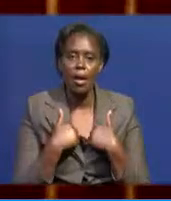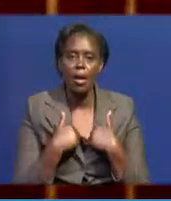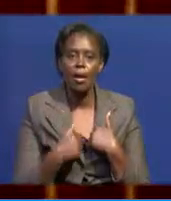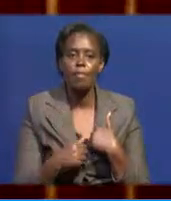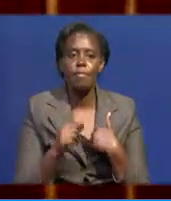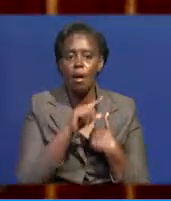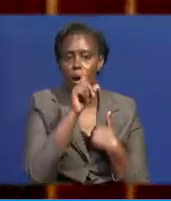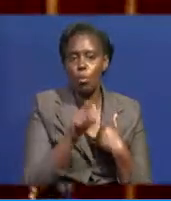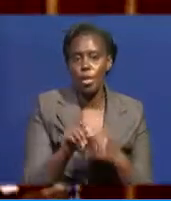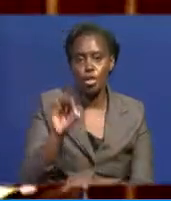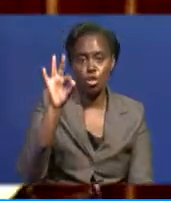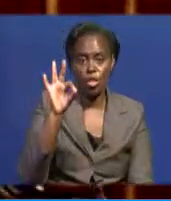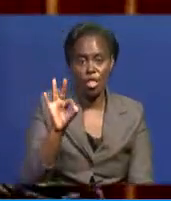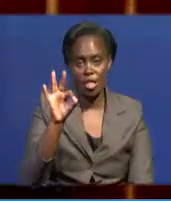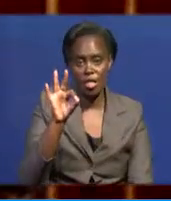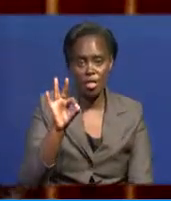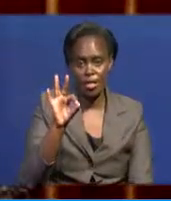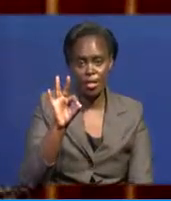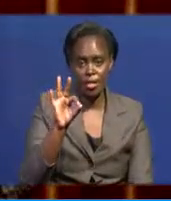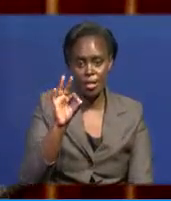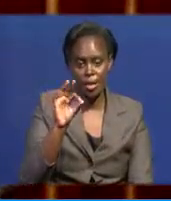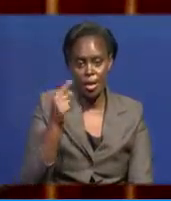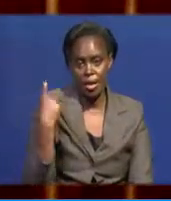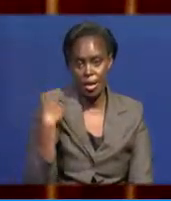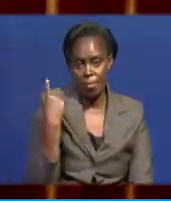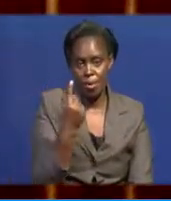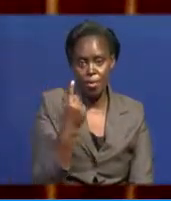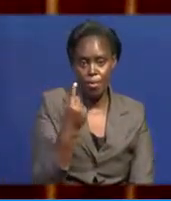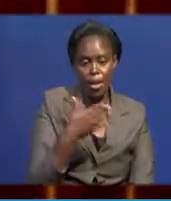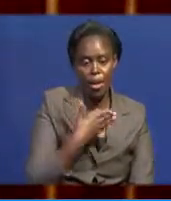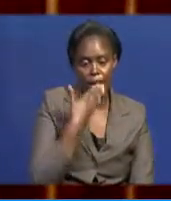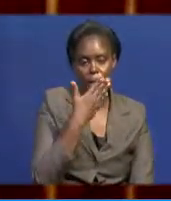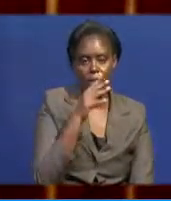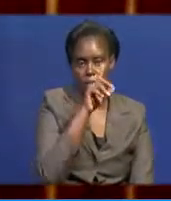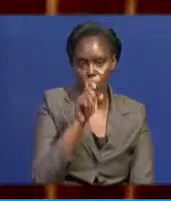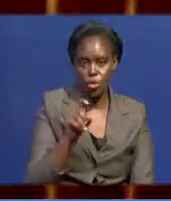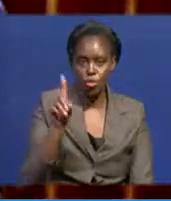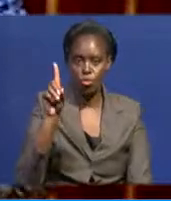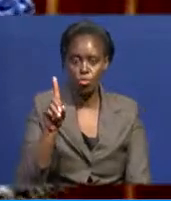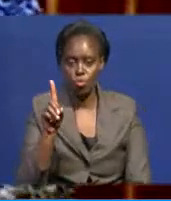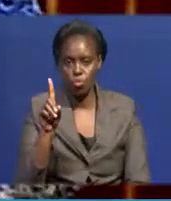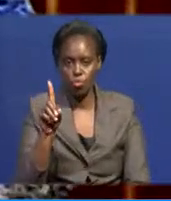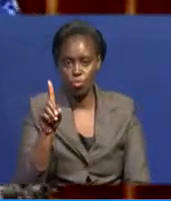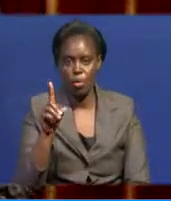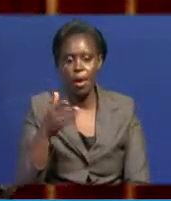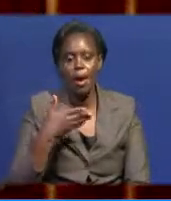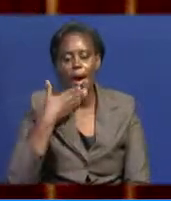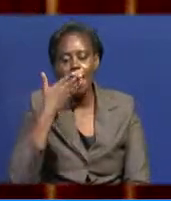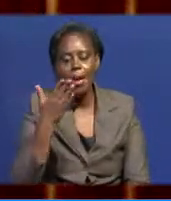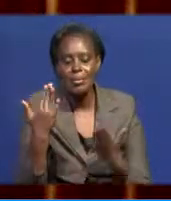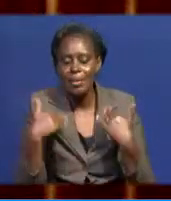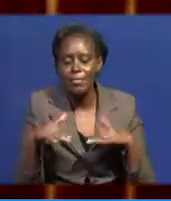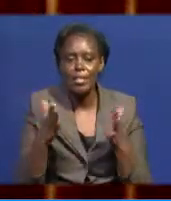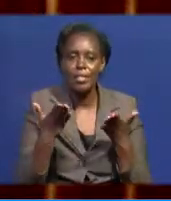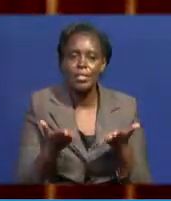three questions. I'll take the first one, Honourable Speaker. We have given an answer, Honourable